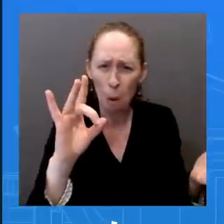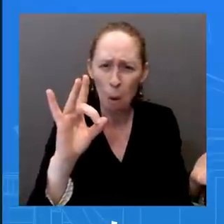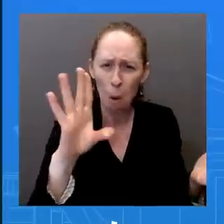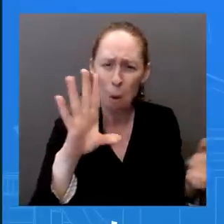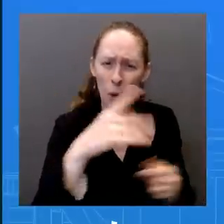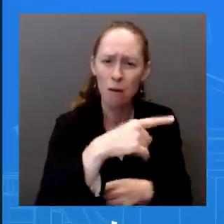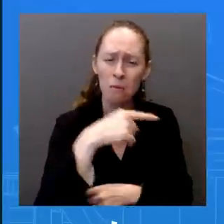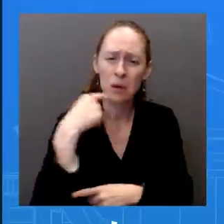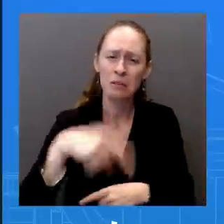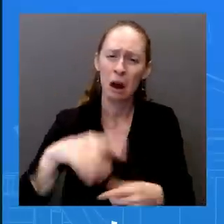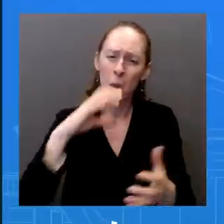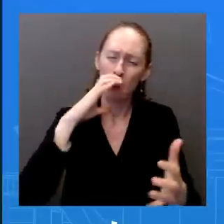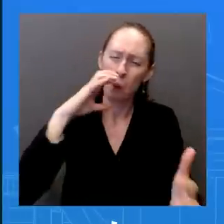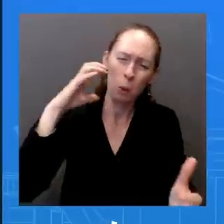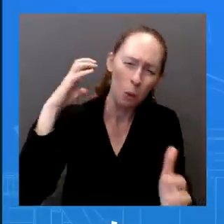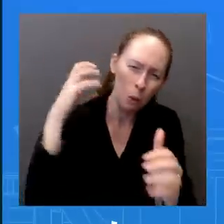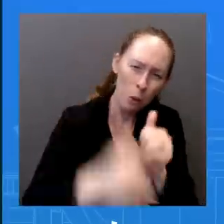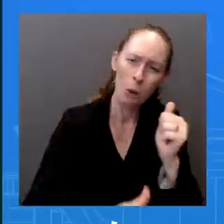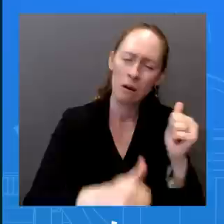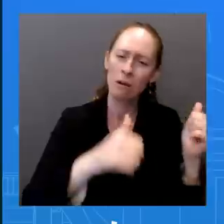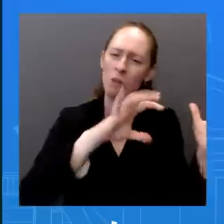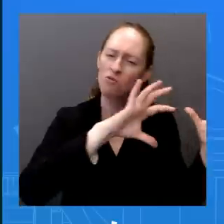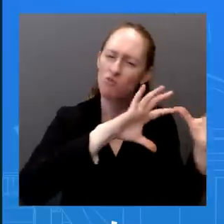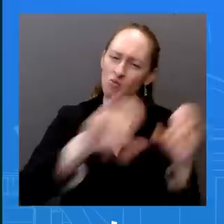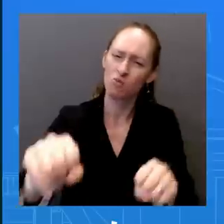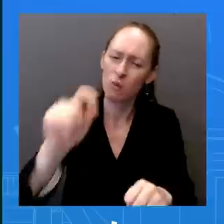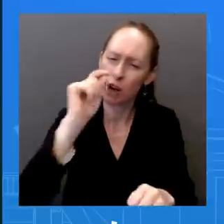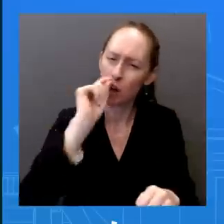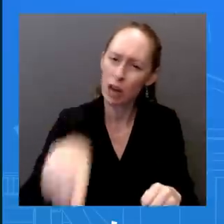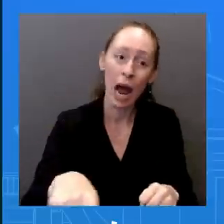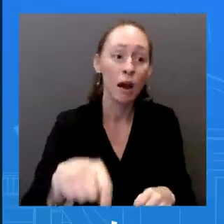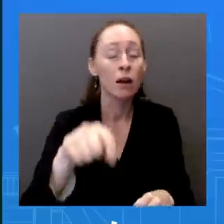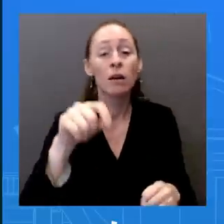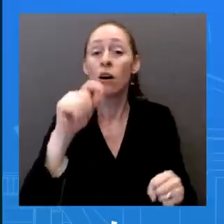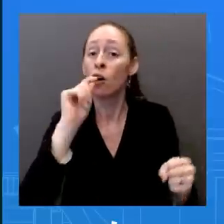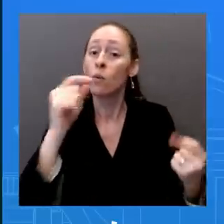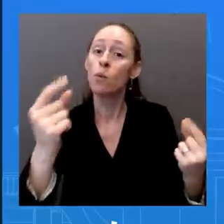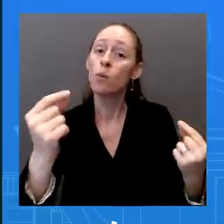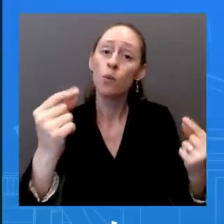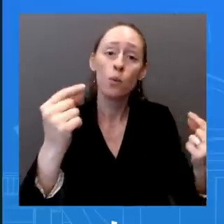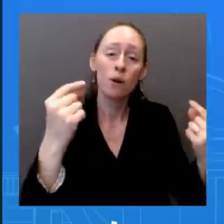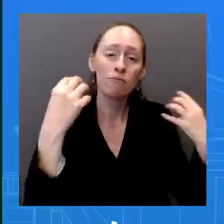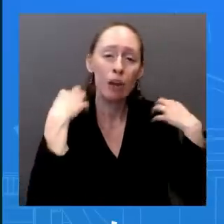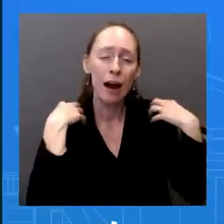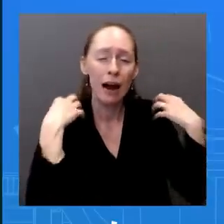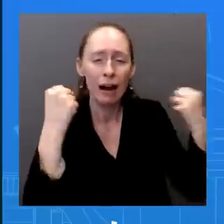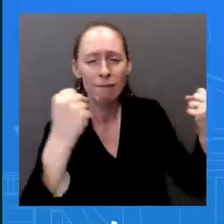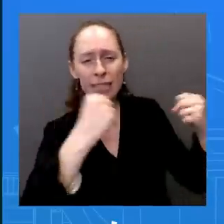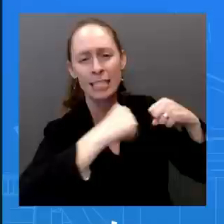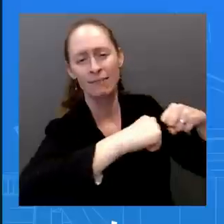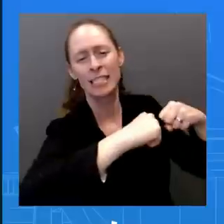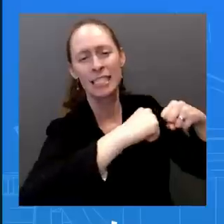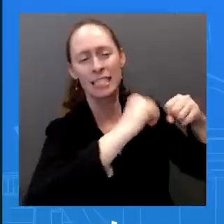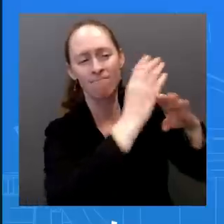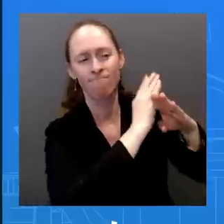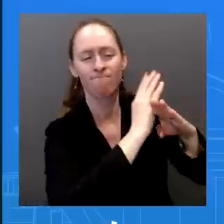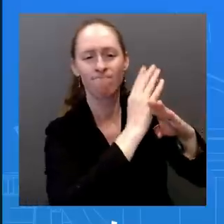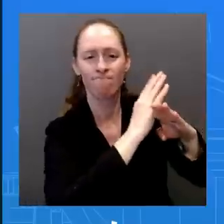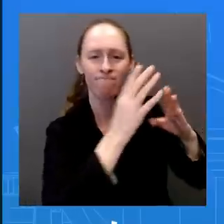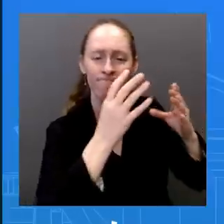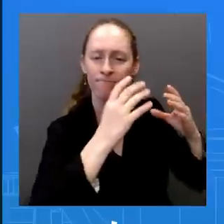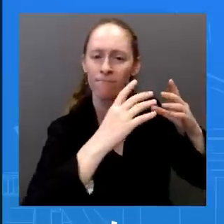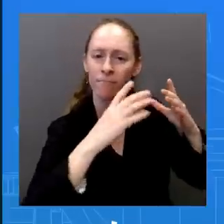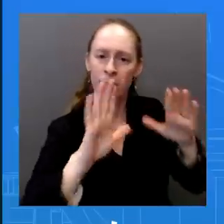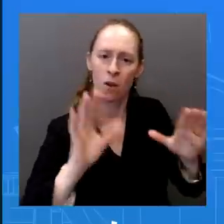but to reclaim territory that had previously been occupied by the Russians. The main thrust of his presentation